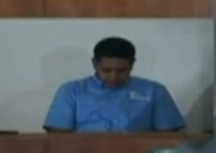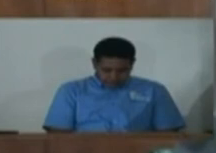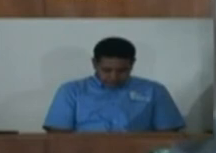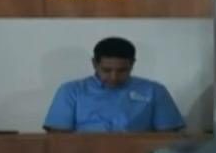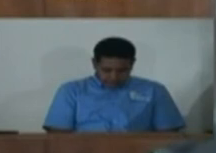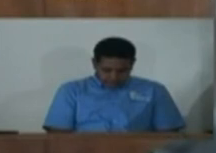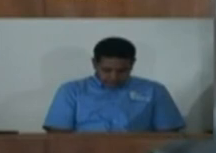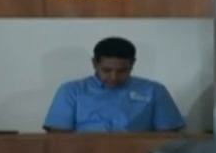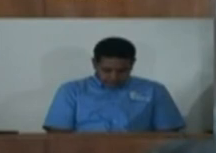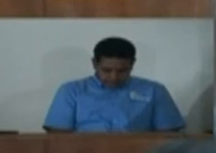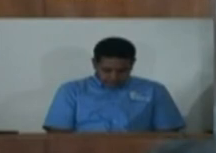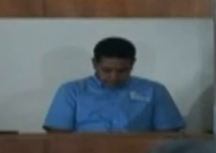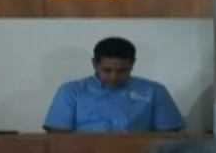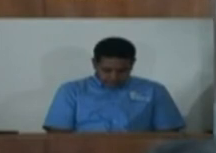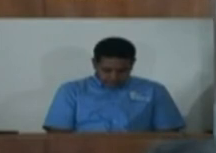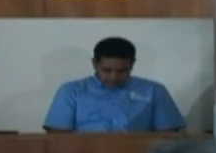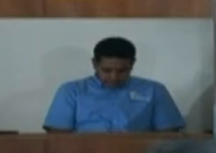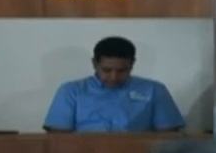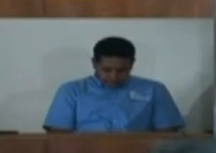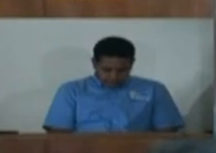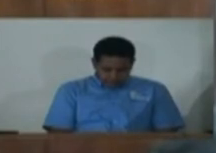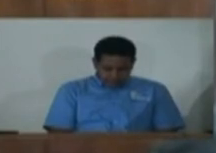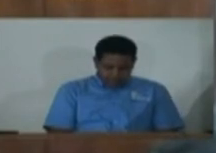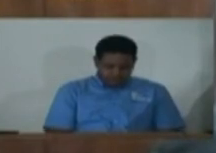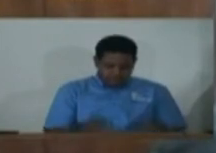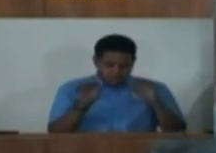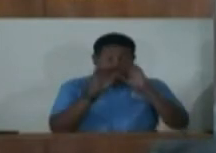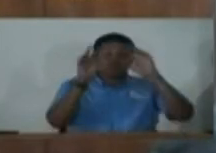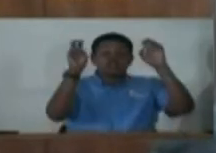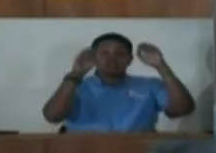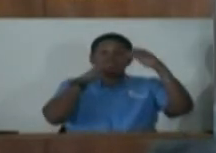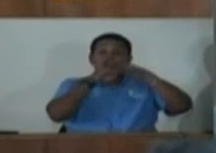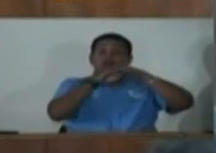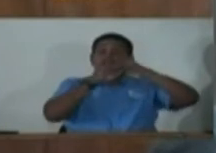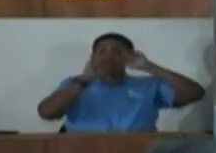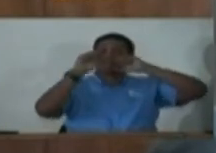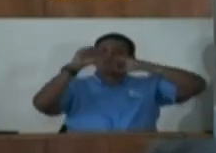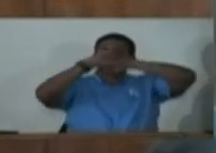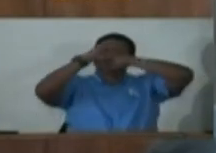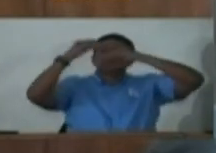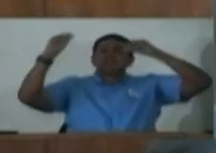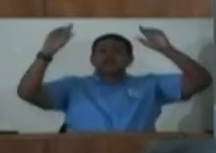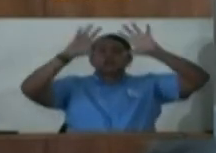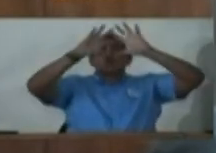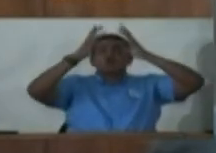We speak of the Act in terms of a conceptual framework, but when applied and